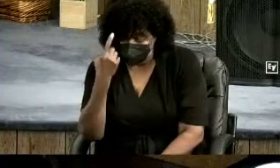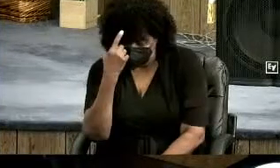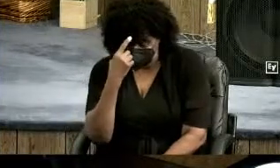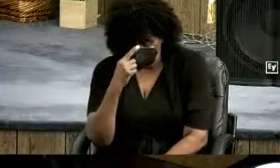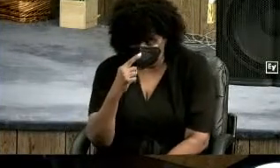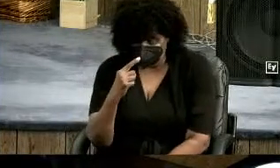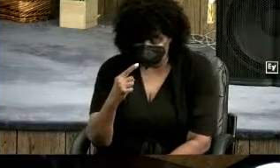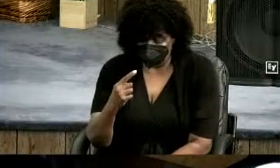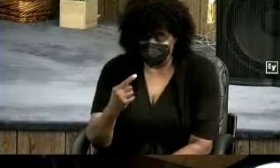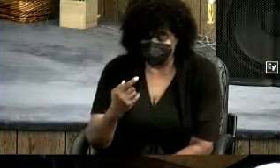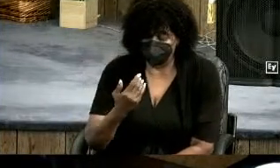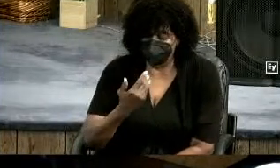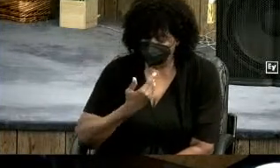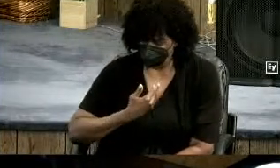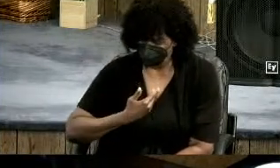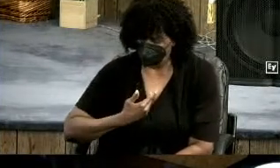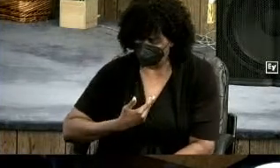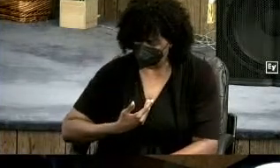Just for me.